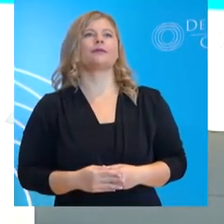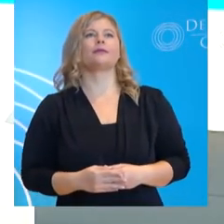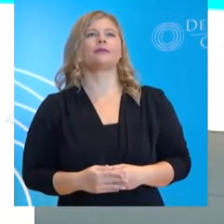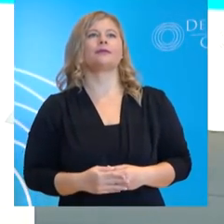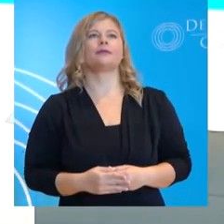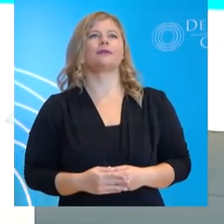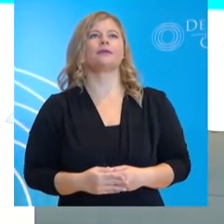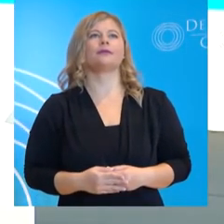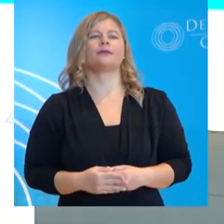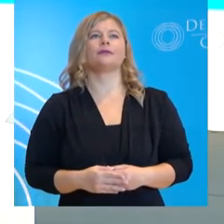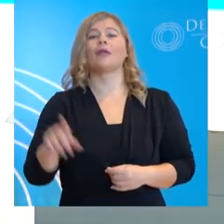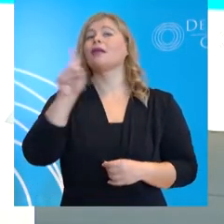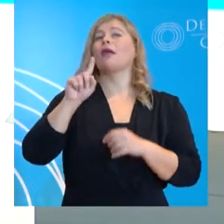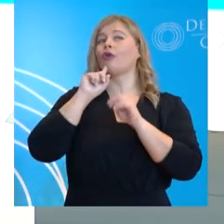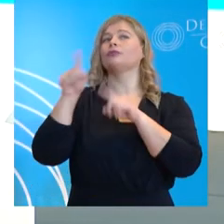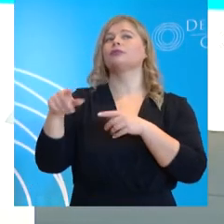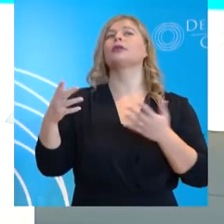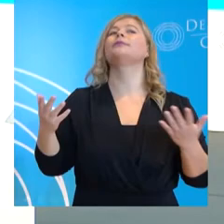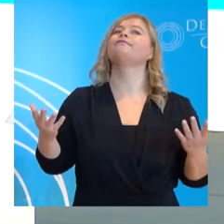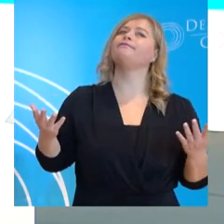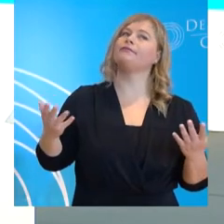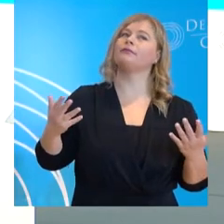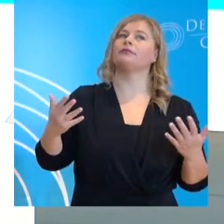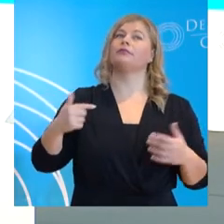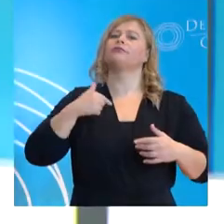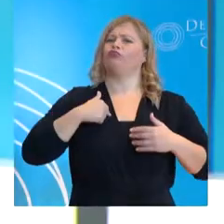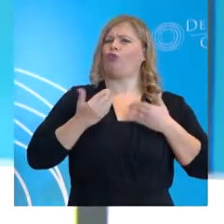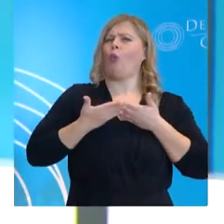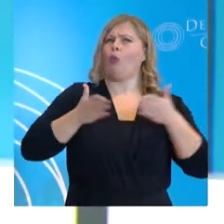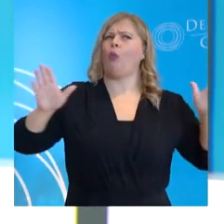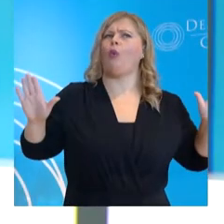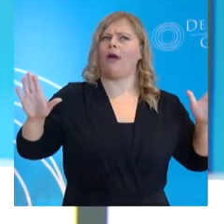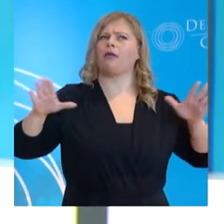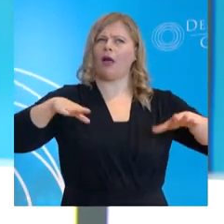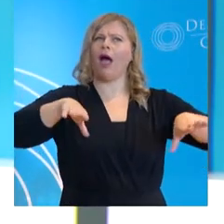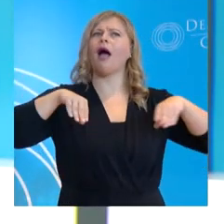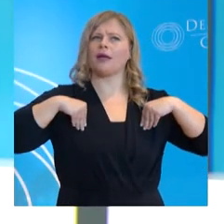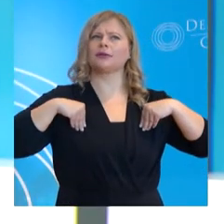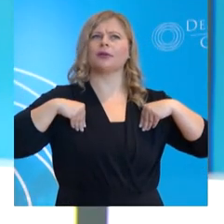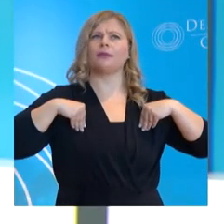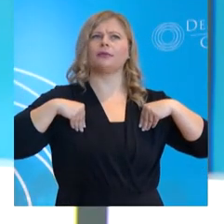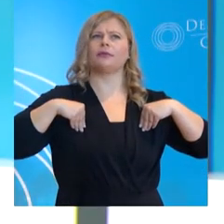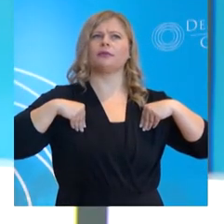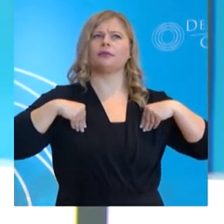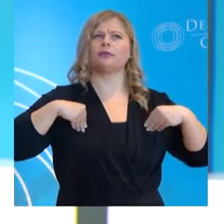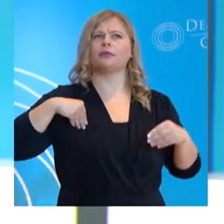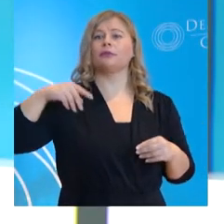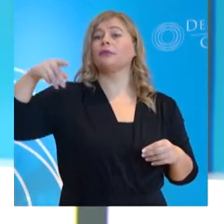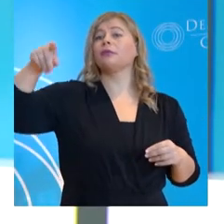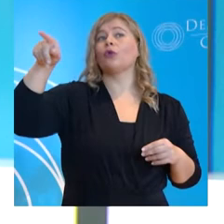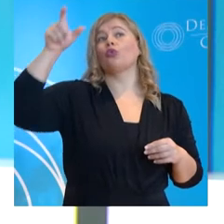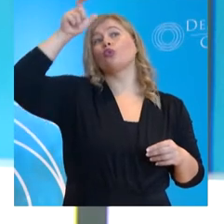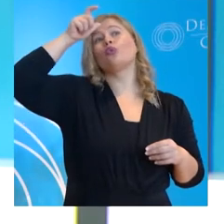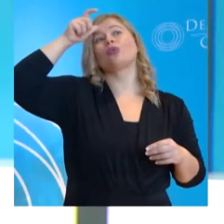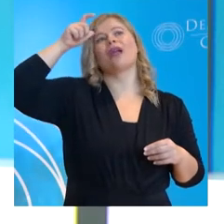I've been very open in acknowledging the significant role that Turkey is playing in managing the migration crisis, and that is why